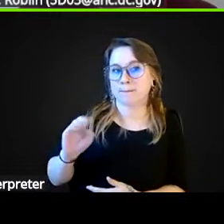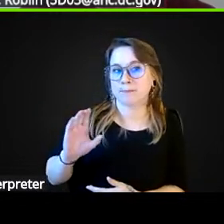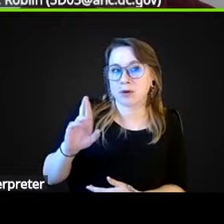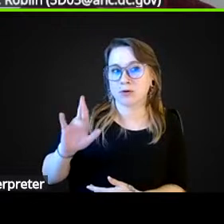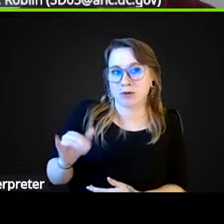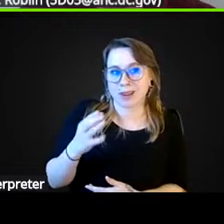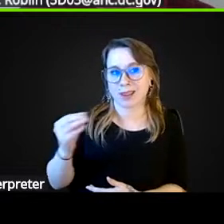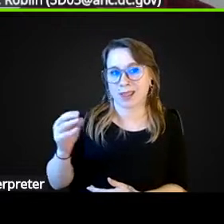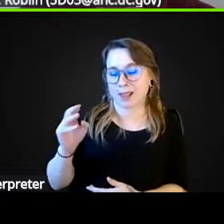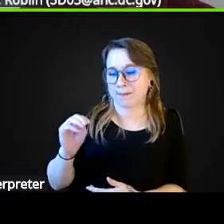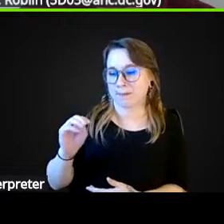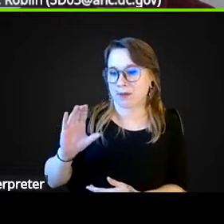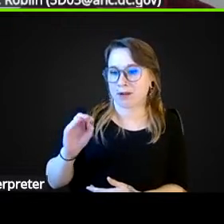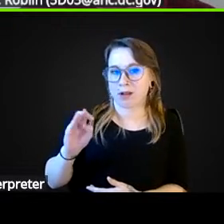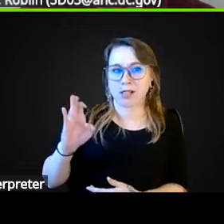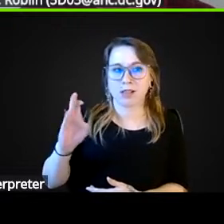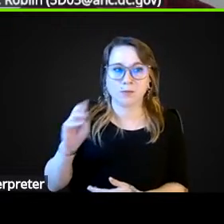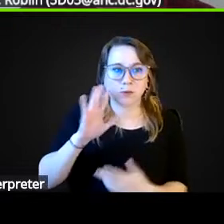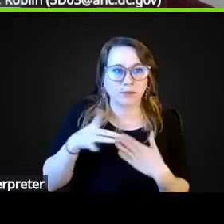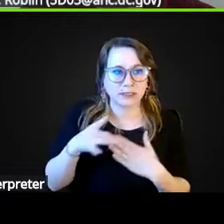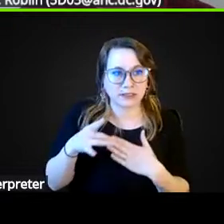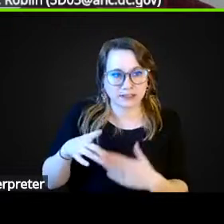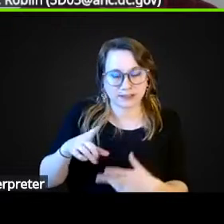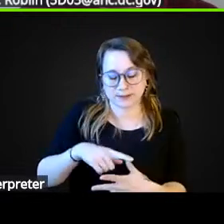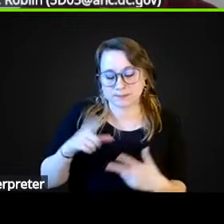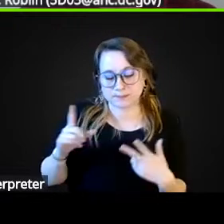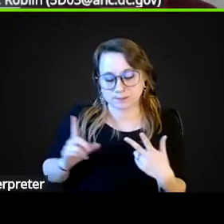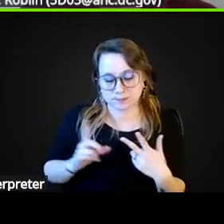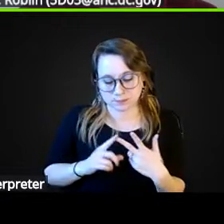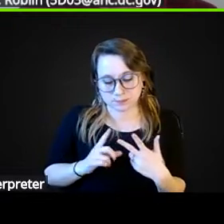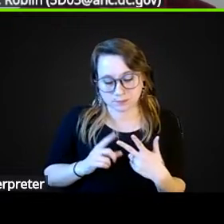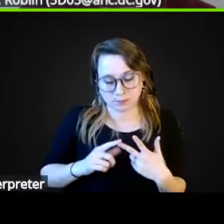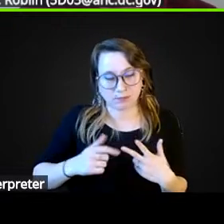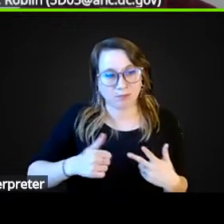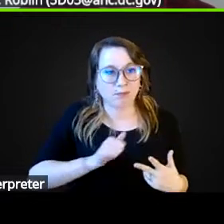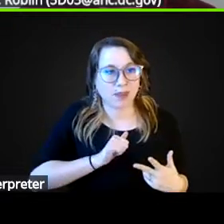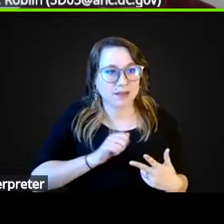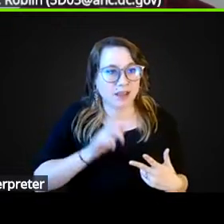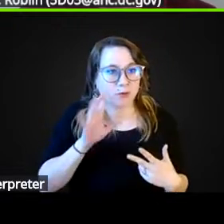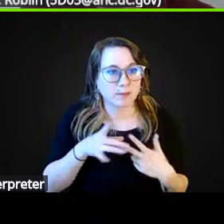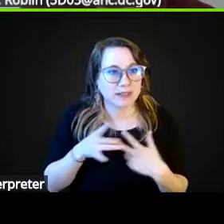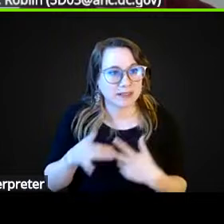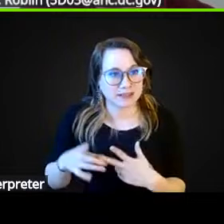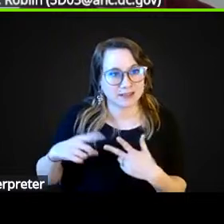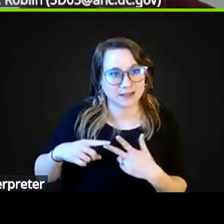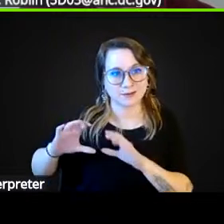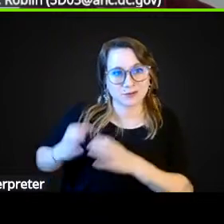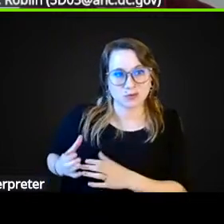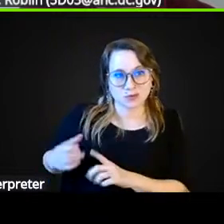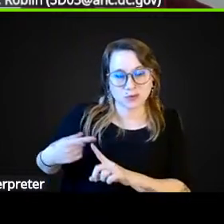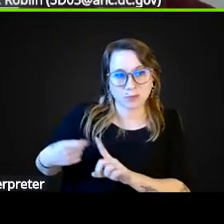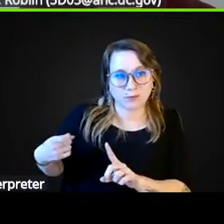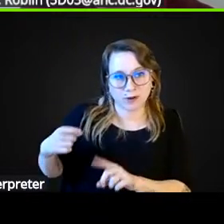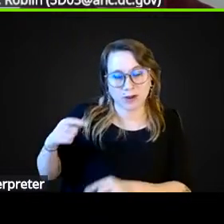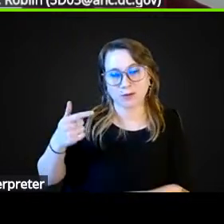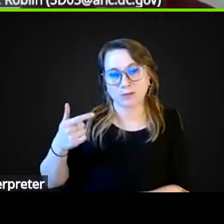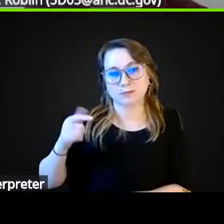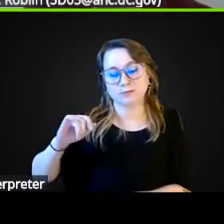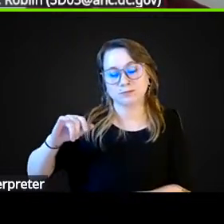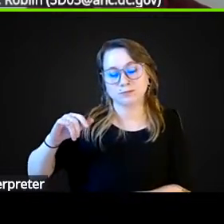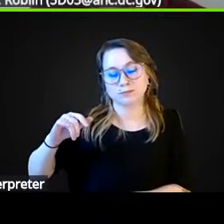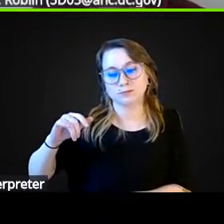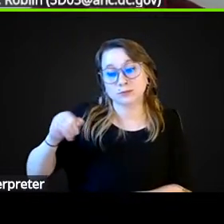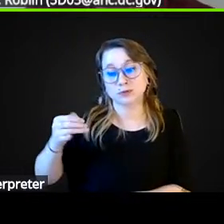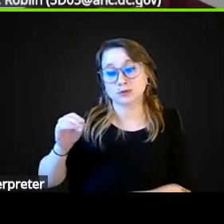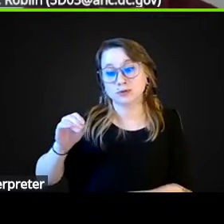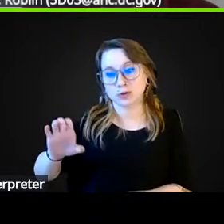McCullum will be leading that group. And then I'll be leading the group leaving from Joe Cole Rec Center parking